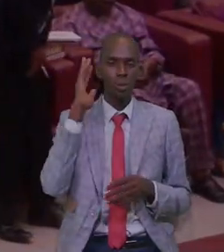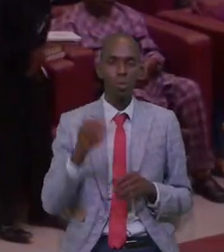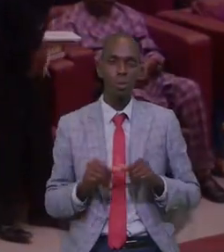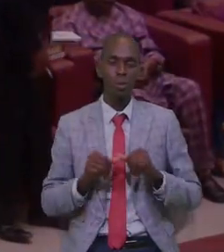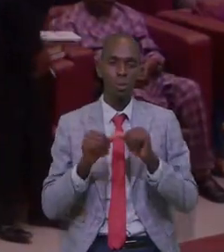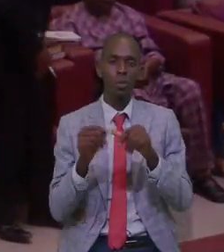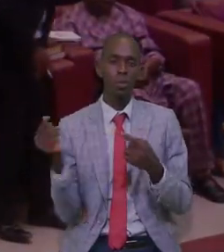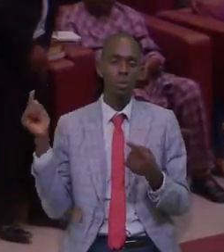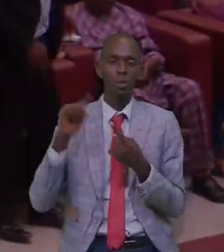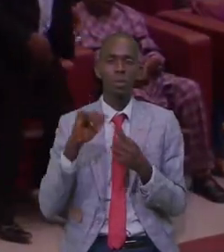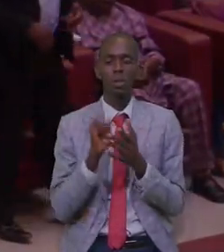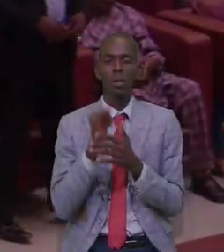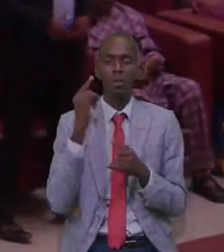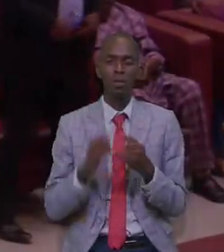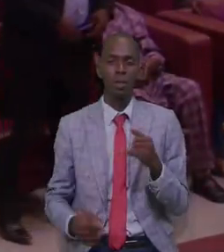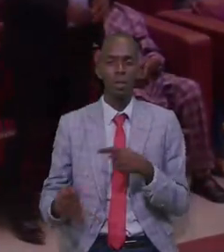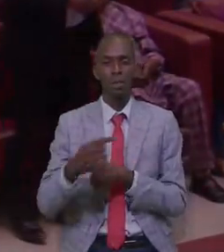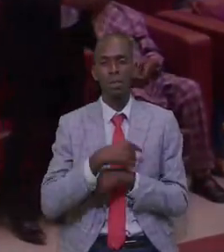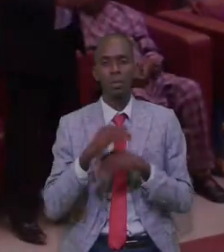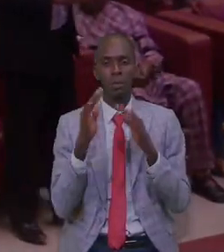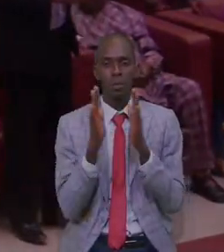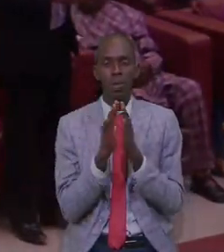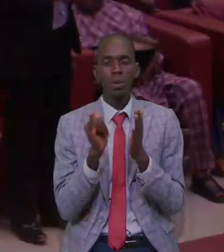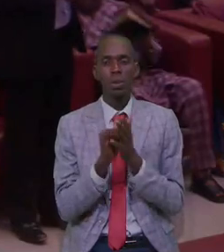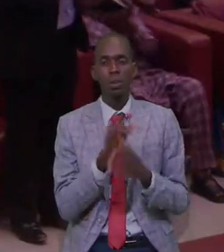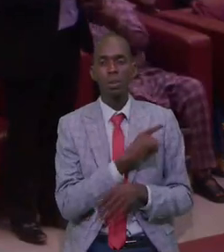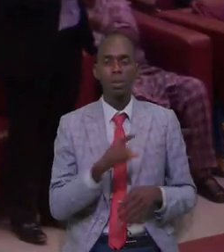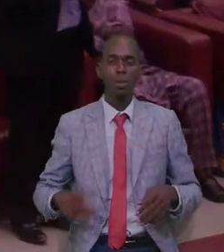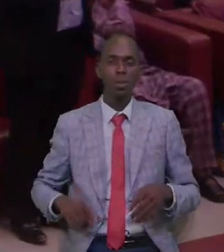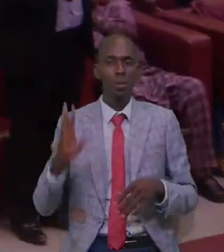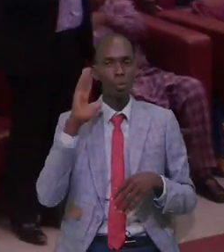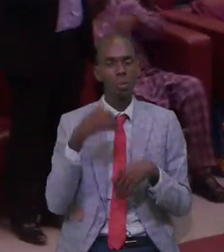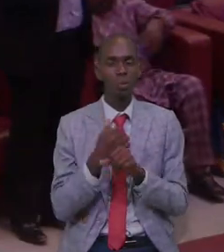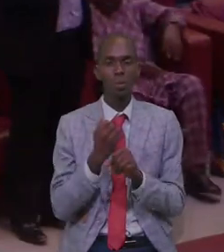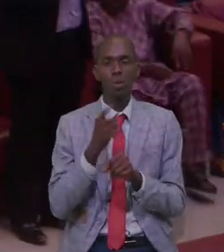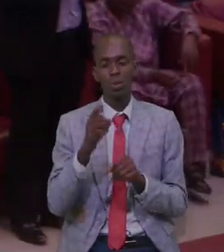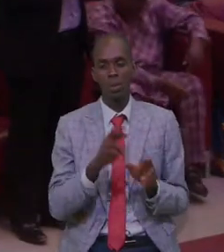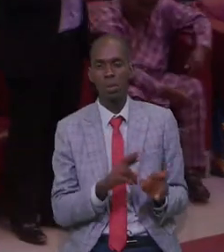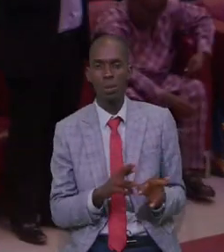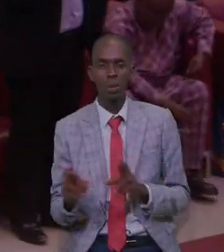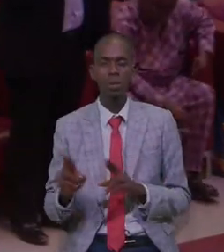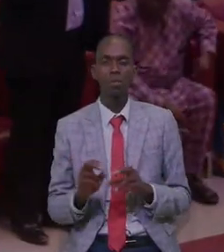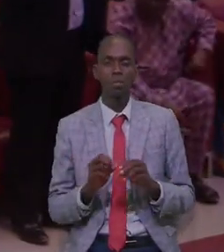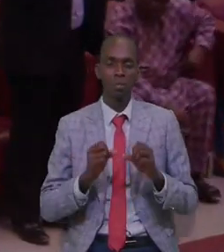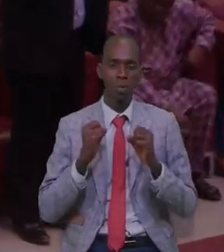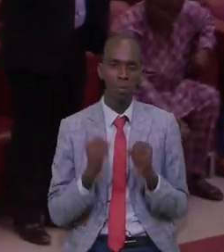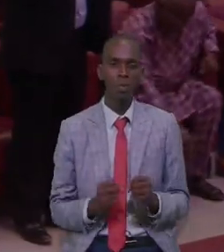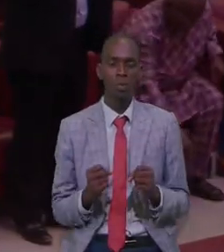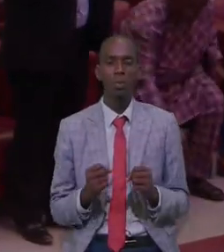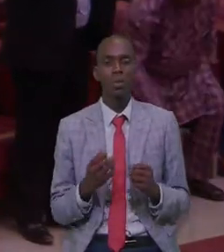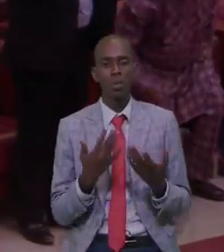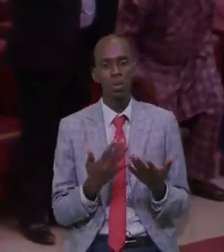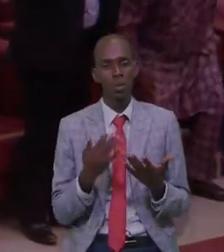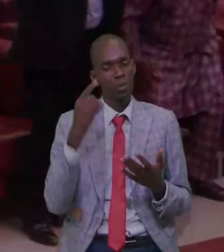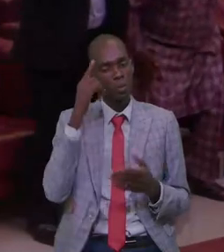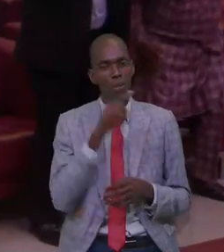final day. Pray, and the Lord will make you ready, qualified, abiding in the Lord until that final day.